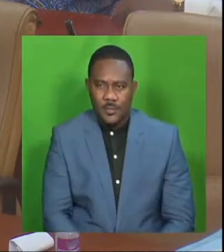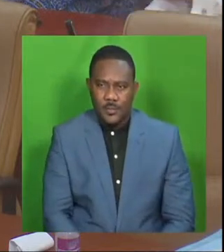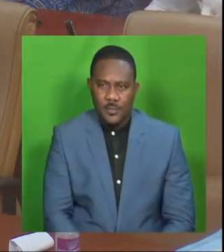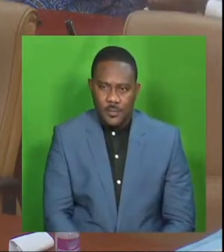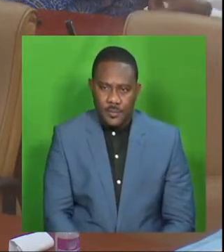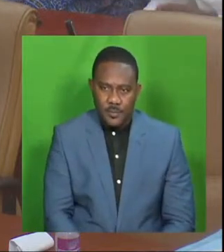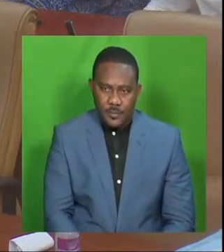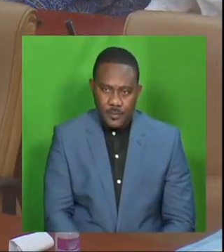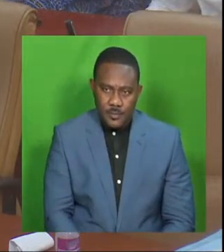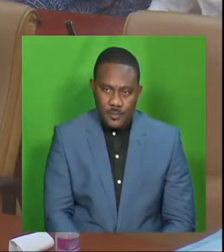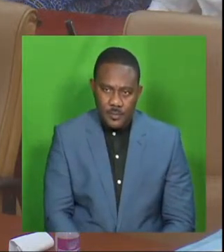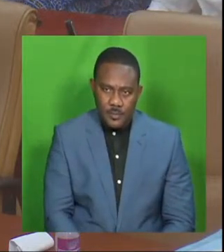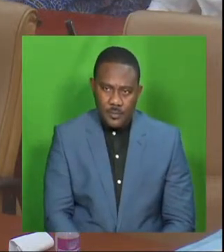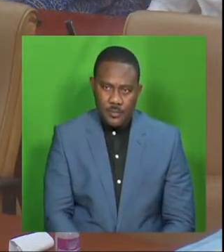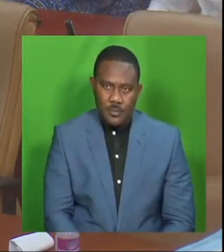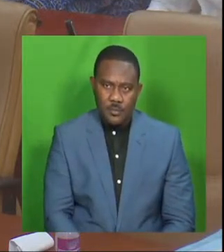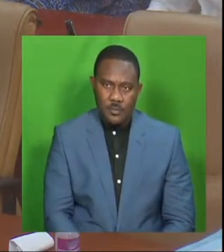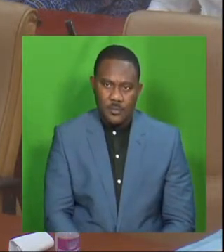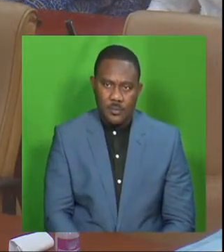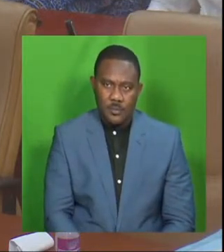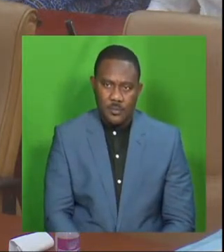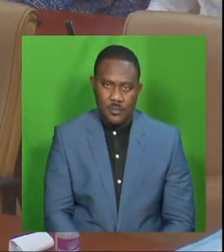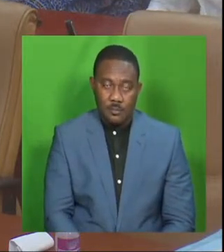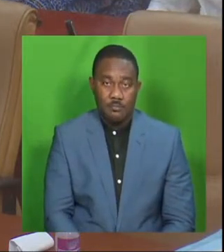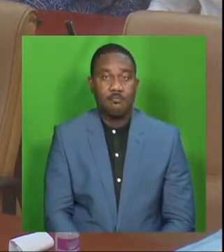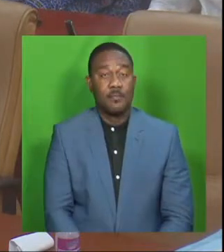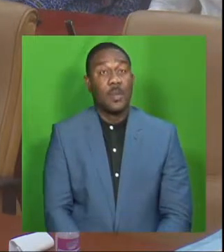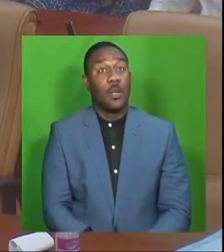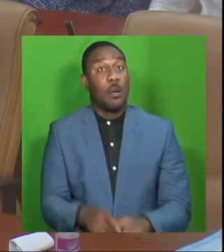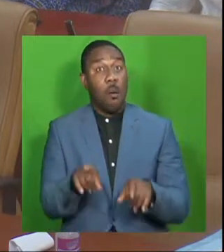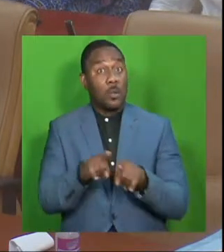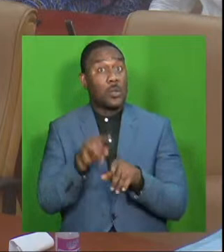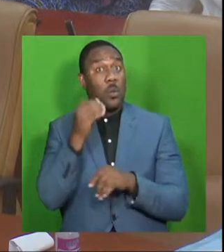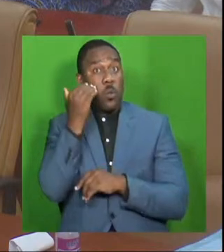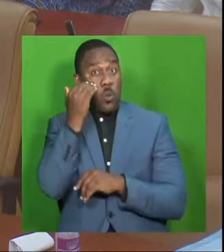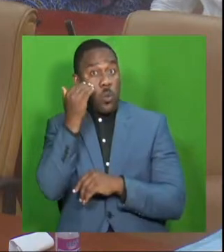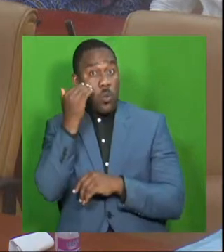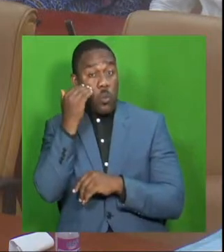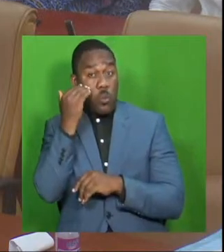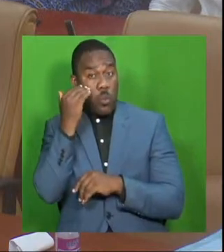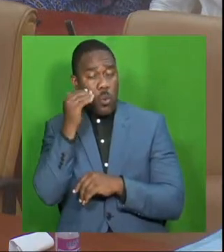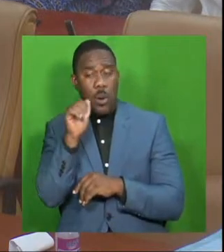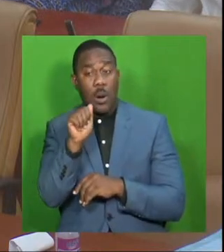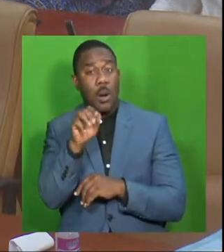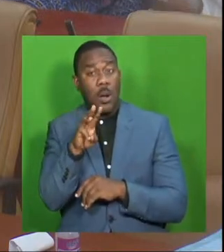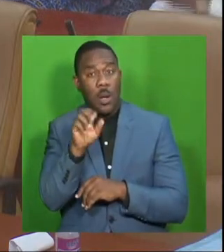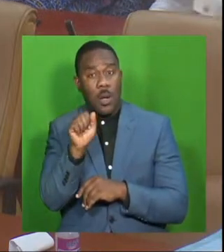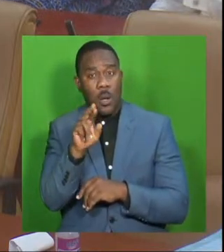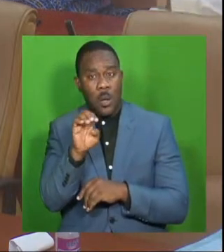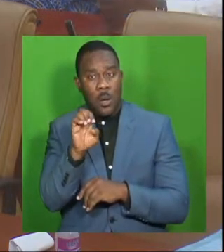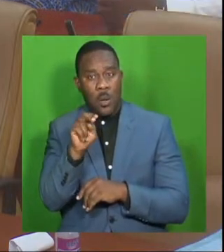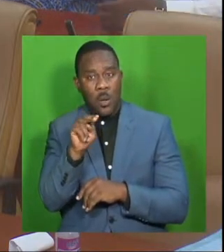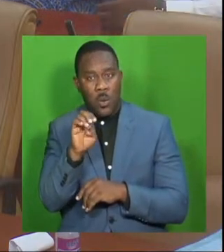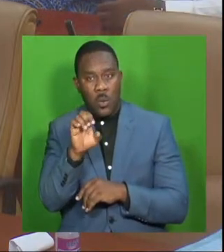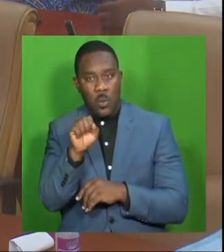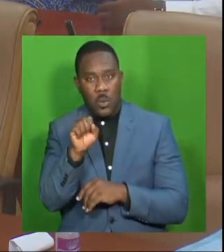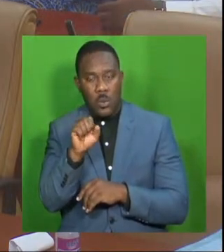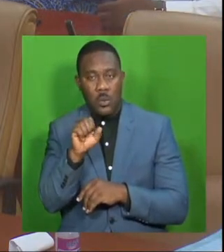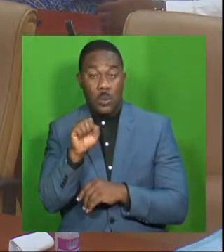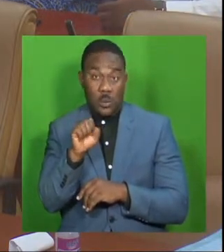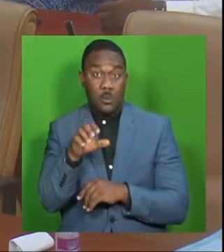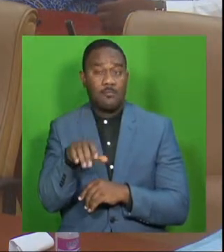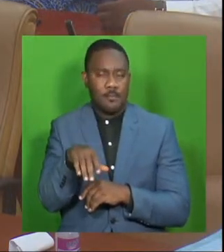Speaker, again, awareness is something that is also lacking. And we should have